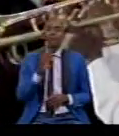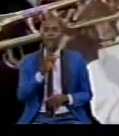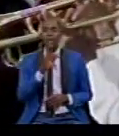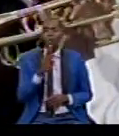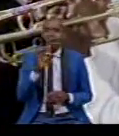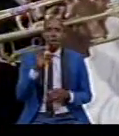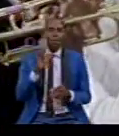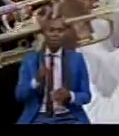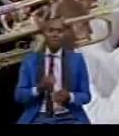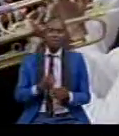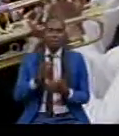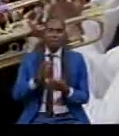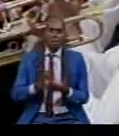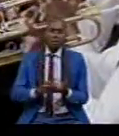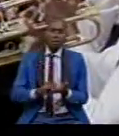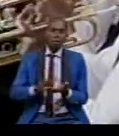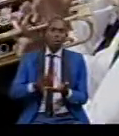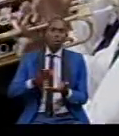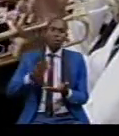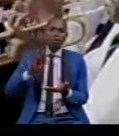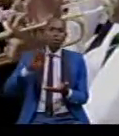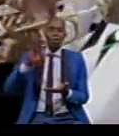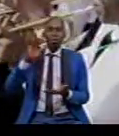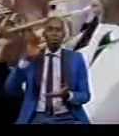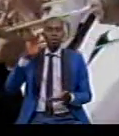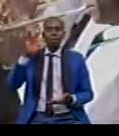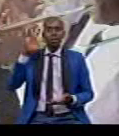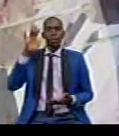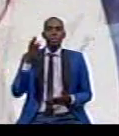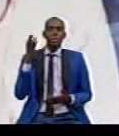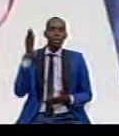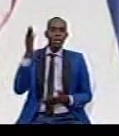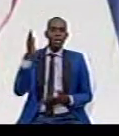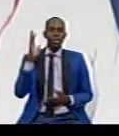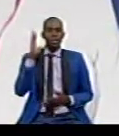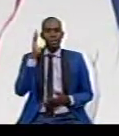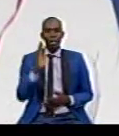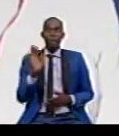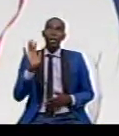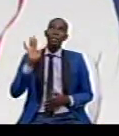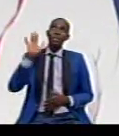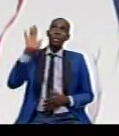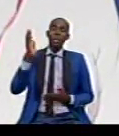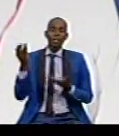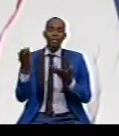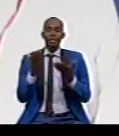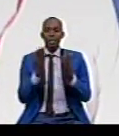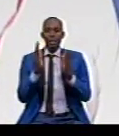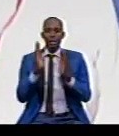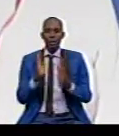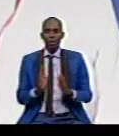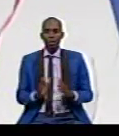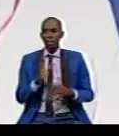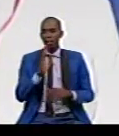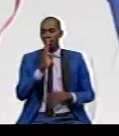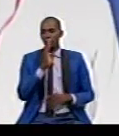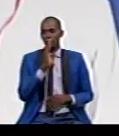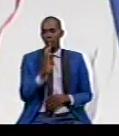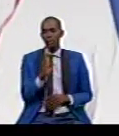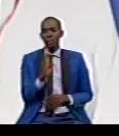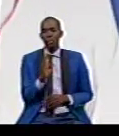head of all principality and power. That's what will bring today